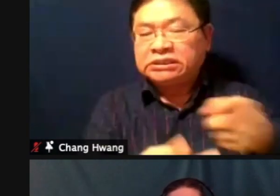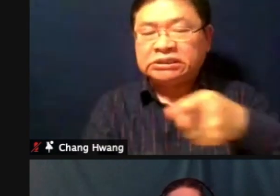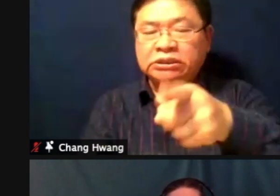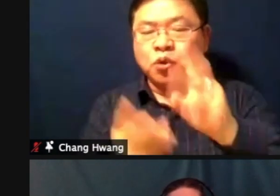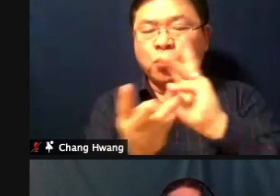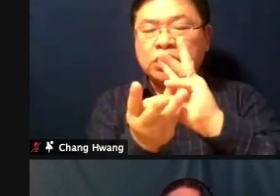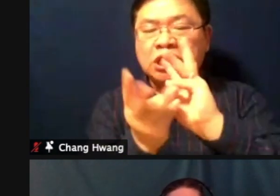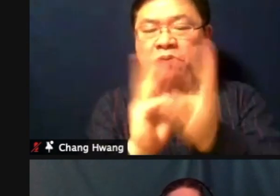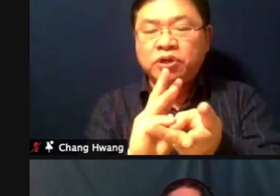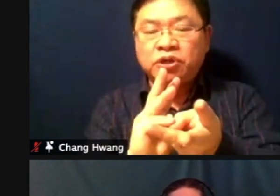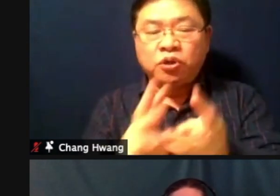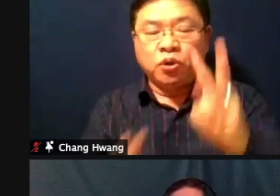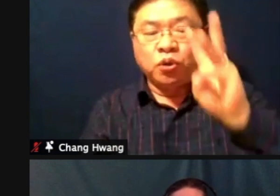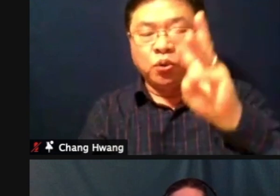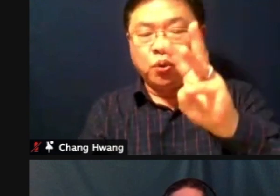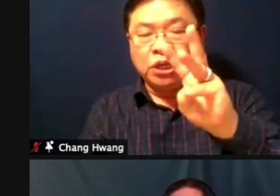Sign Language.